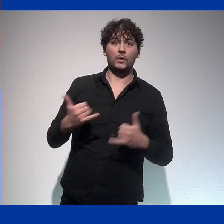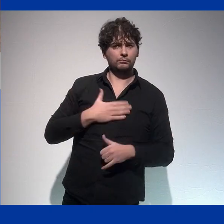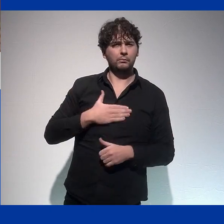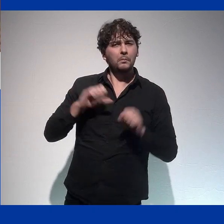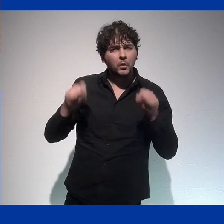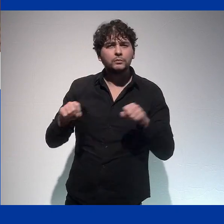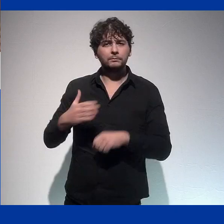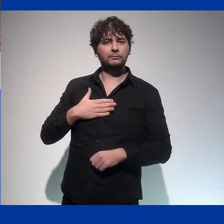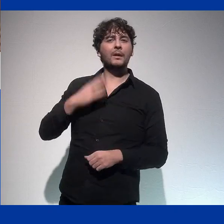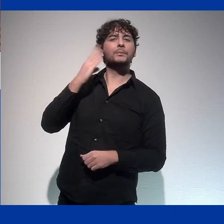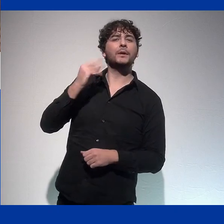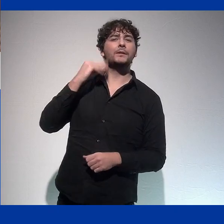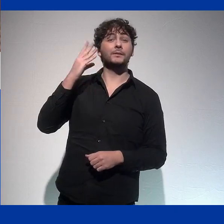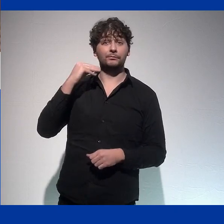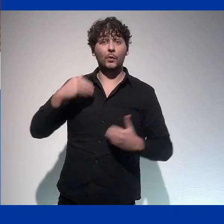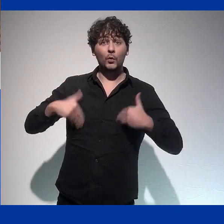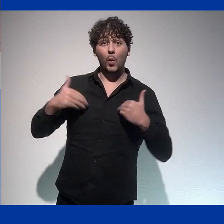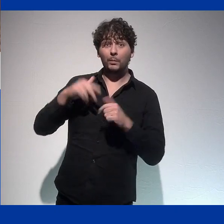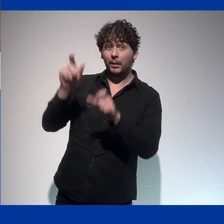share to obtain these rights.